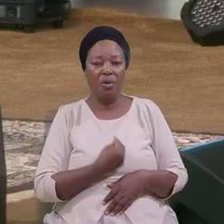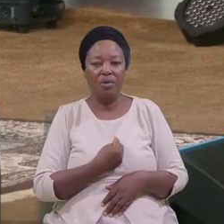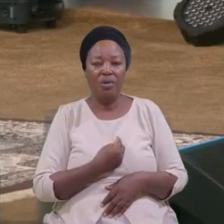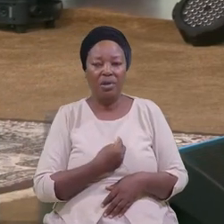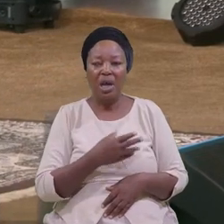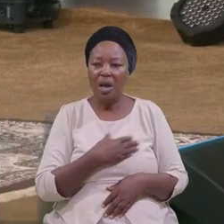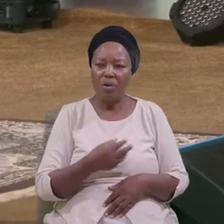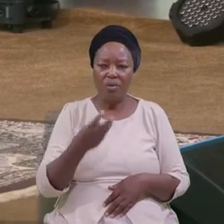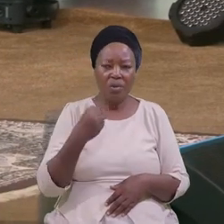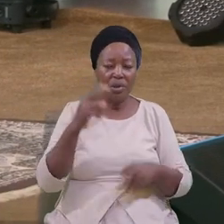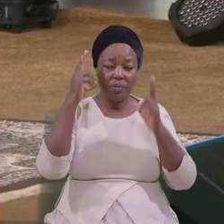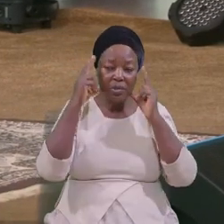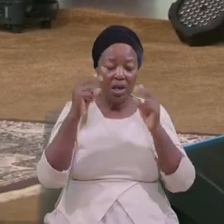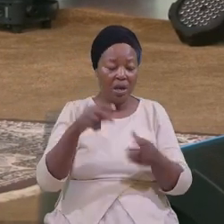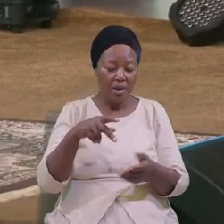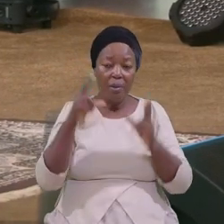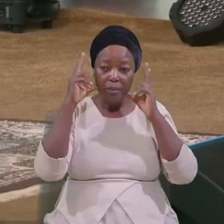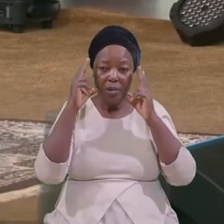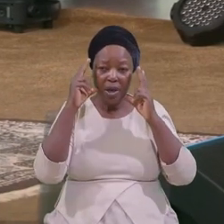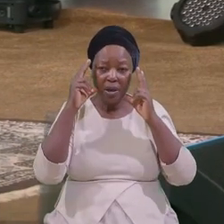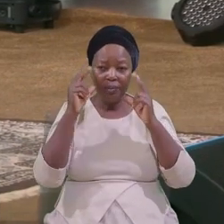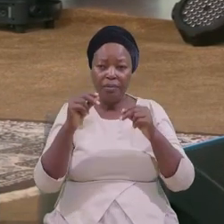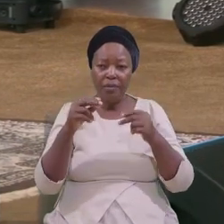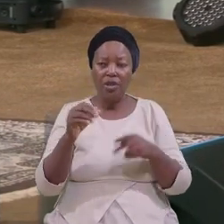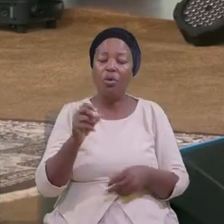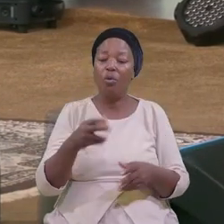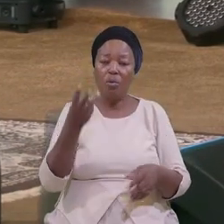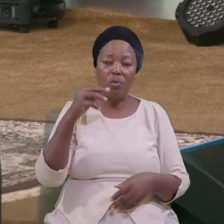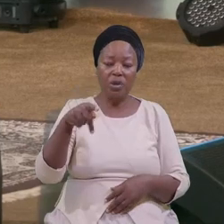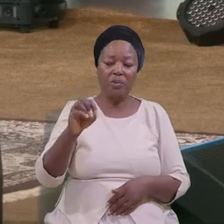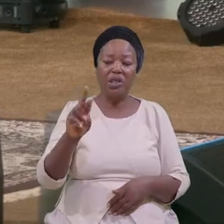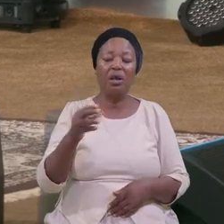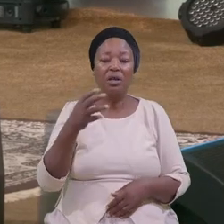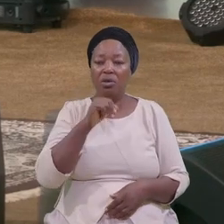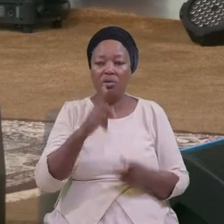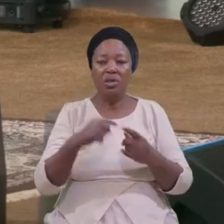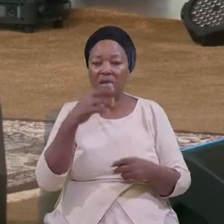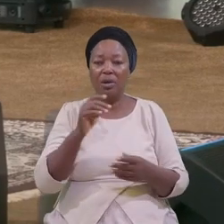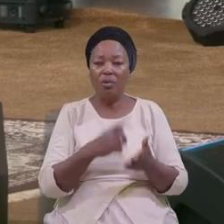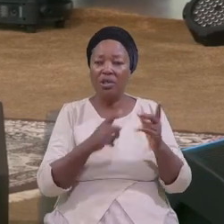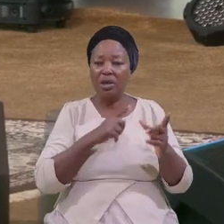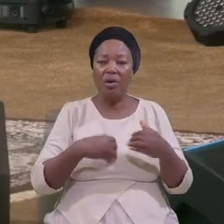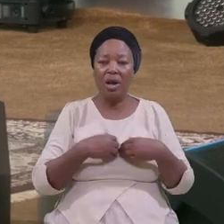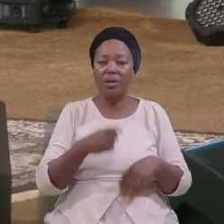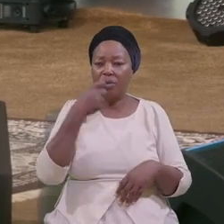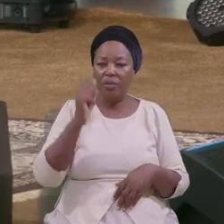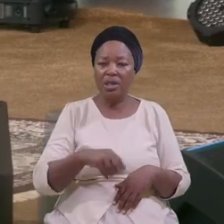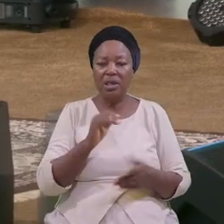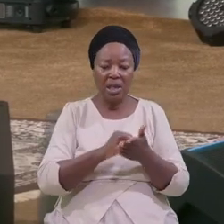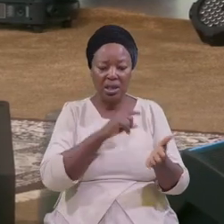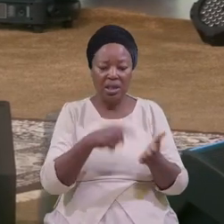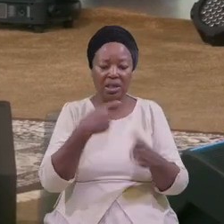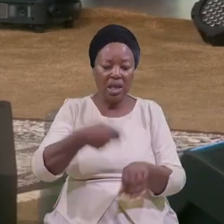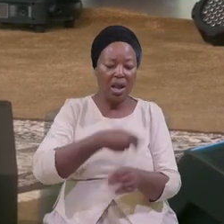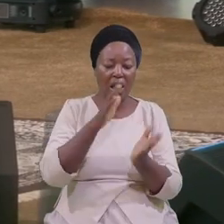Peter going to tell them? What the Lord had commanded, that this is the Lamb of God